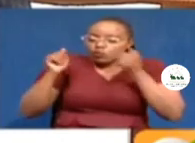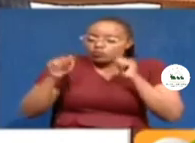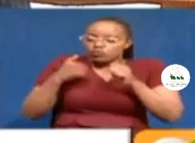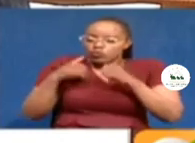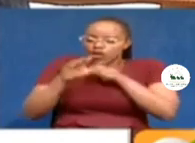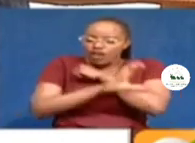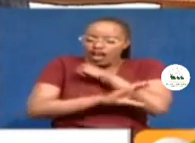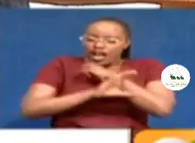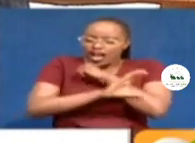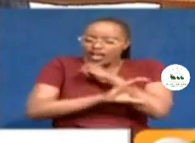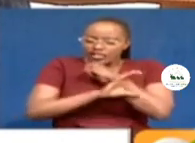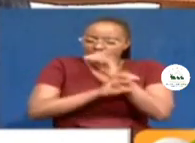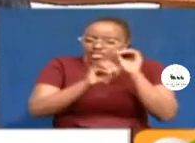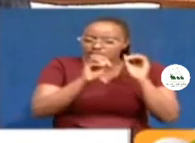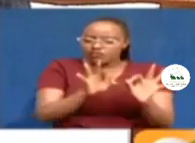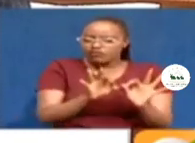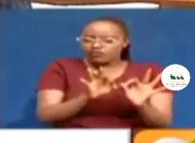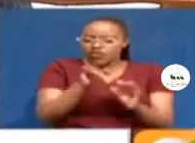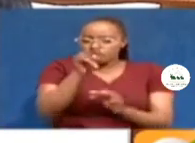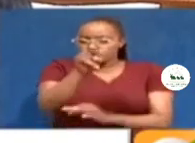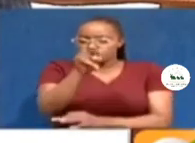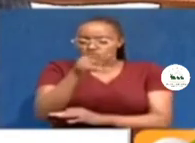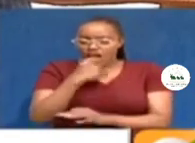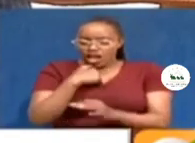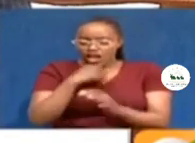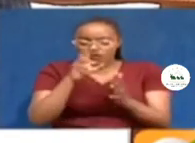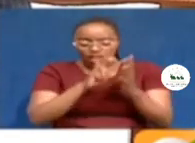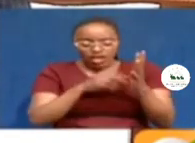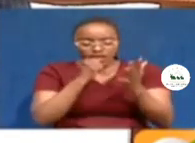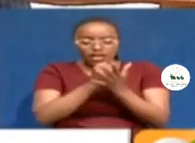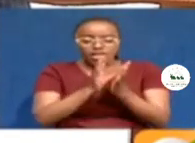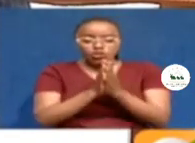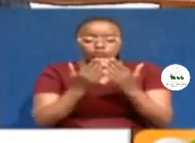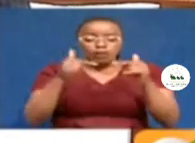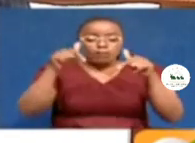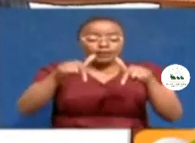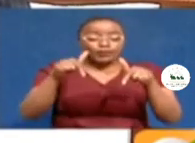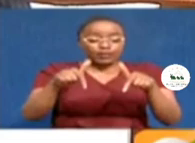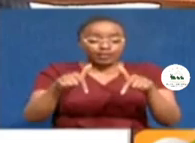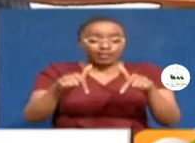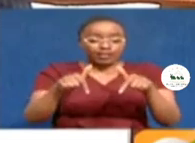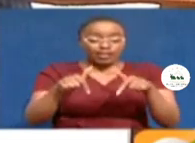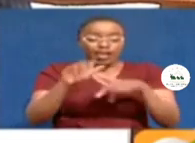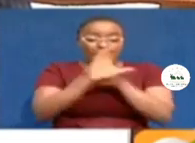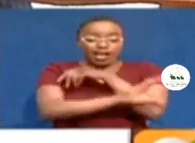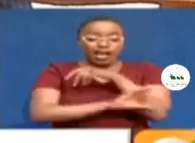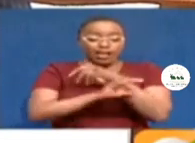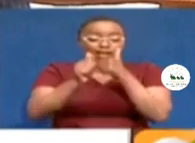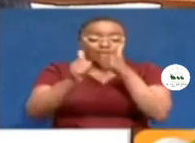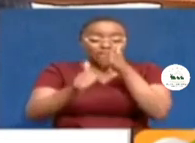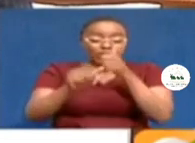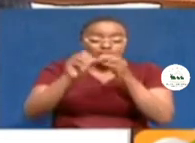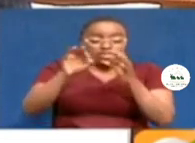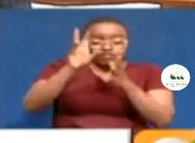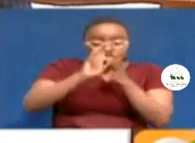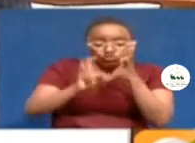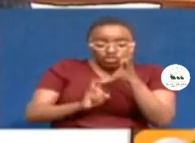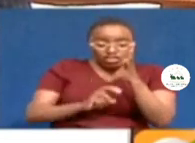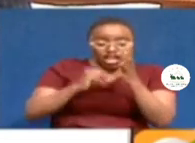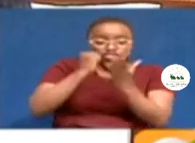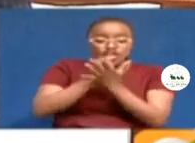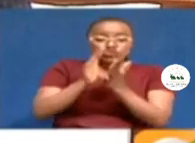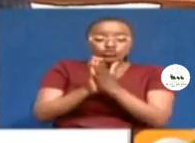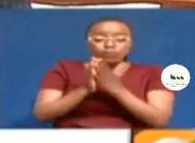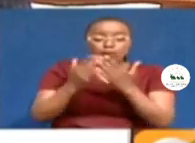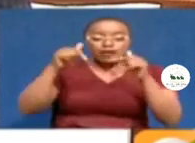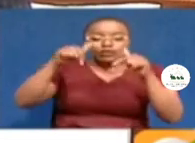have a country, if you read the newspapers today, a country in which, if you read her newspapers today,